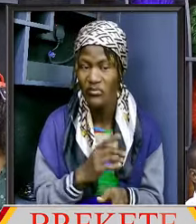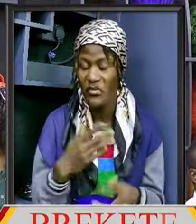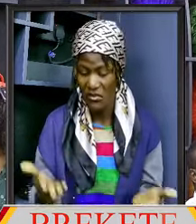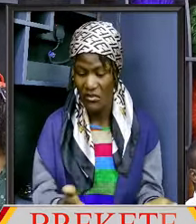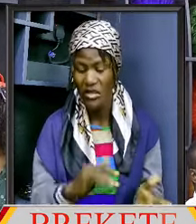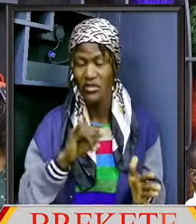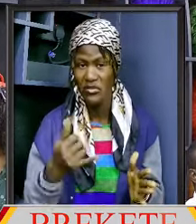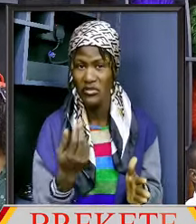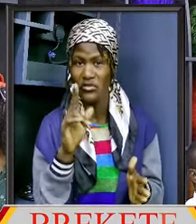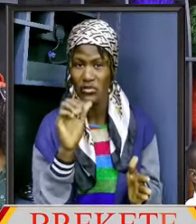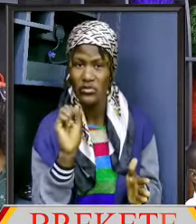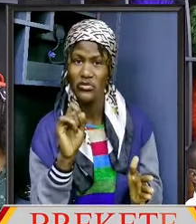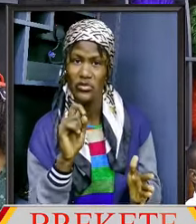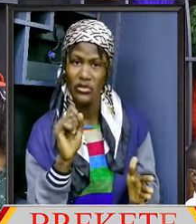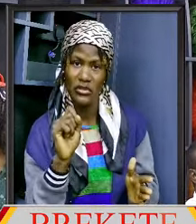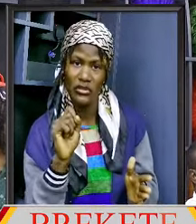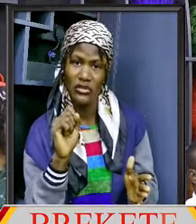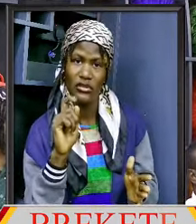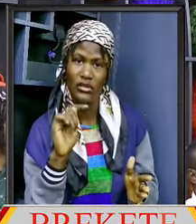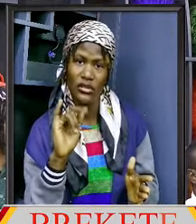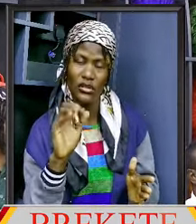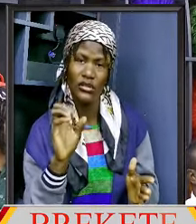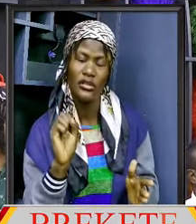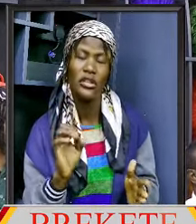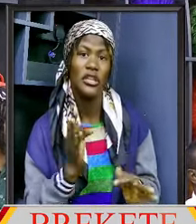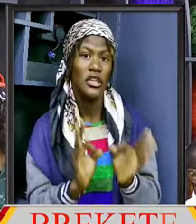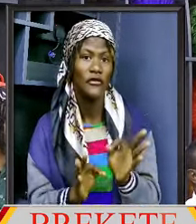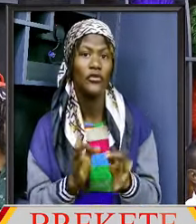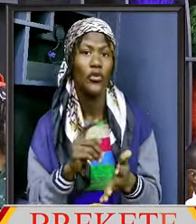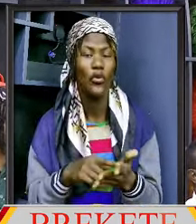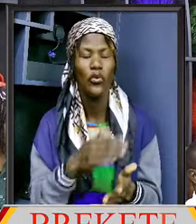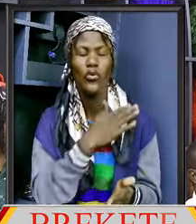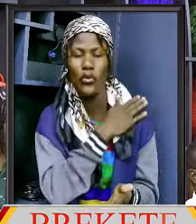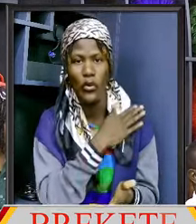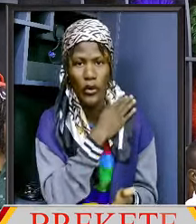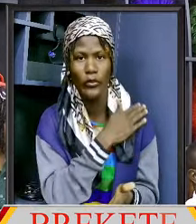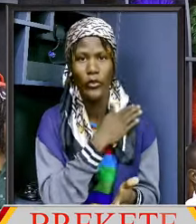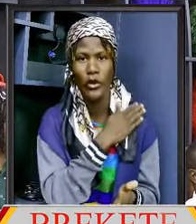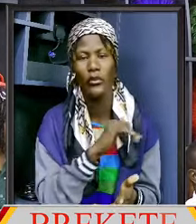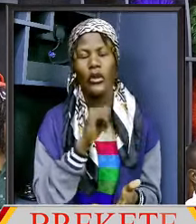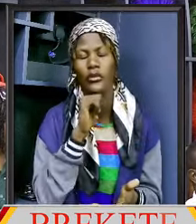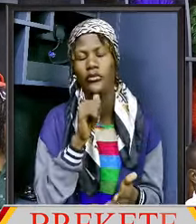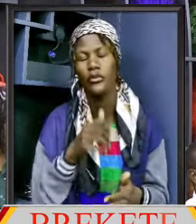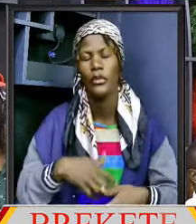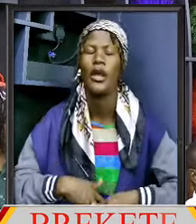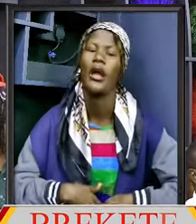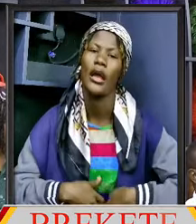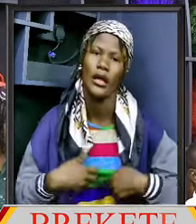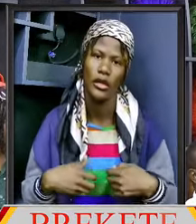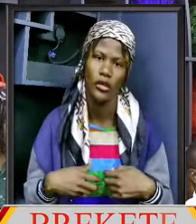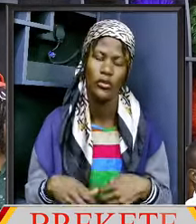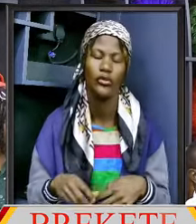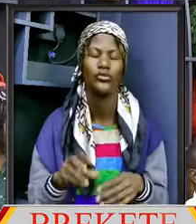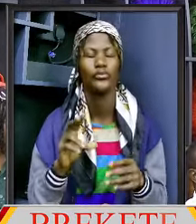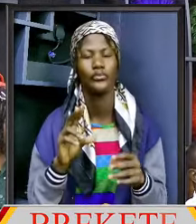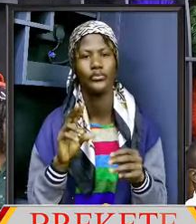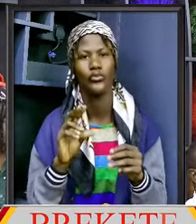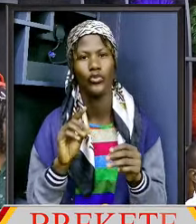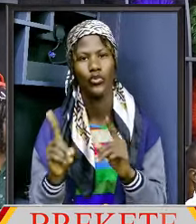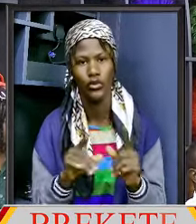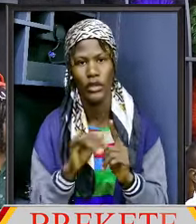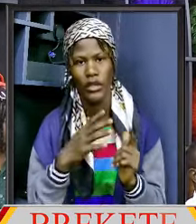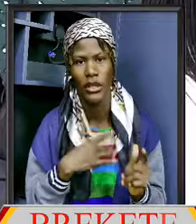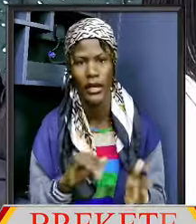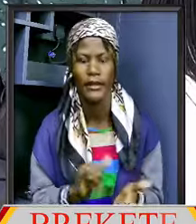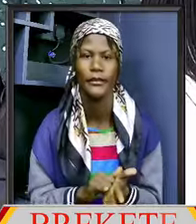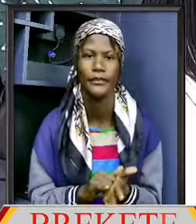get justice. Even at the one where we go rob you for back, say, you know, verse, see how you go there. We go do like that. Okay. So